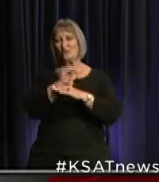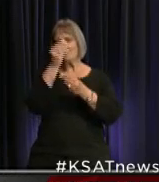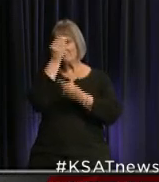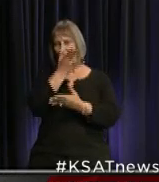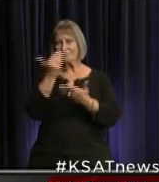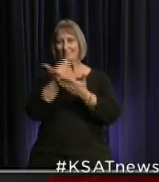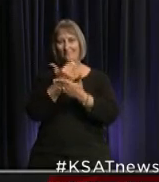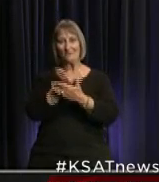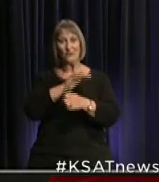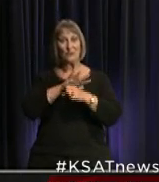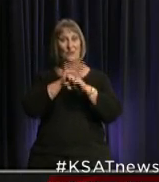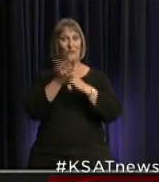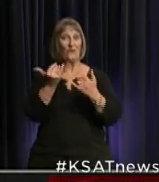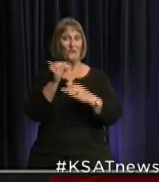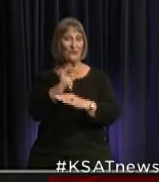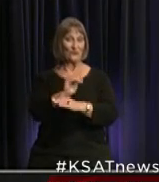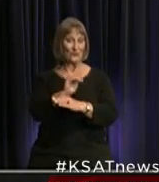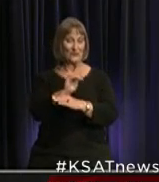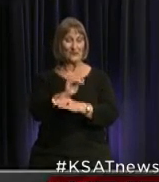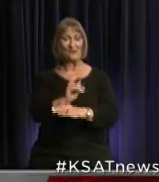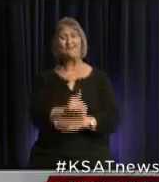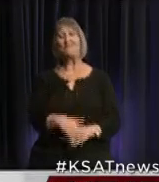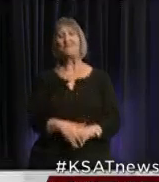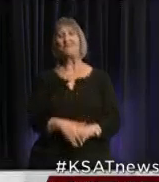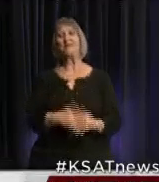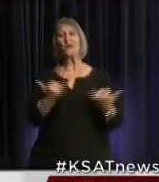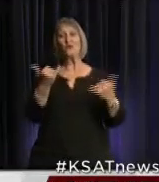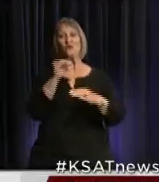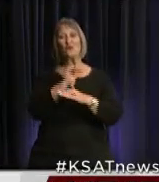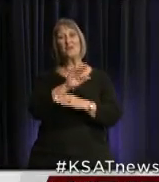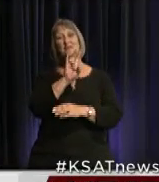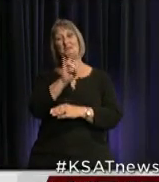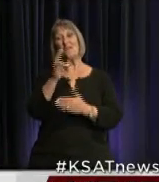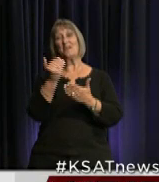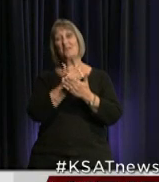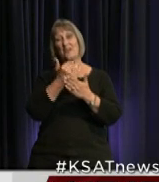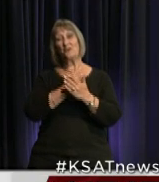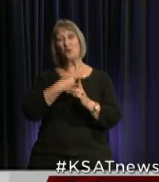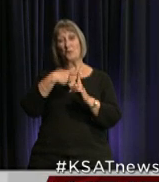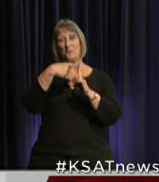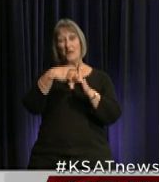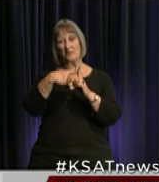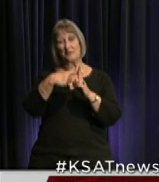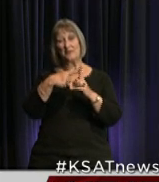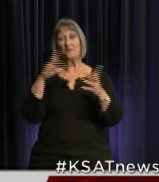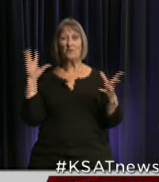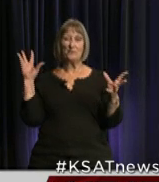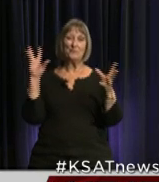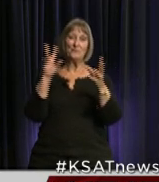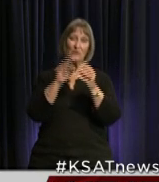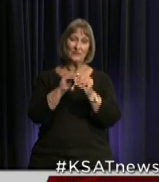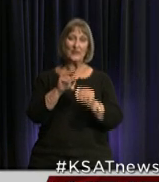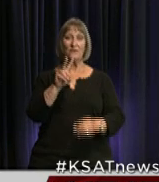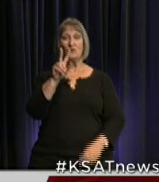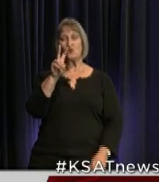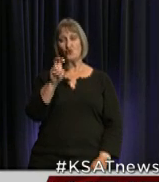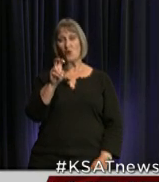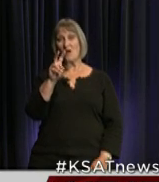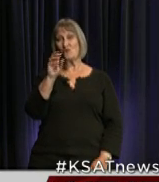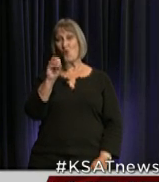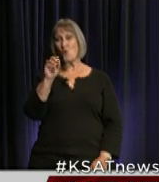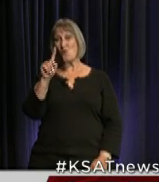Antonio community. Tonight, we're reporting 77 new cases of COVID-19, which brings a total to